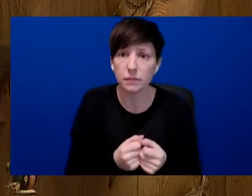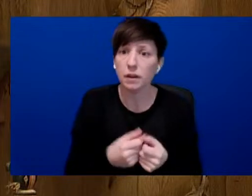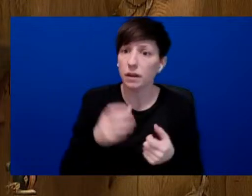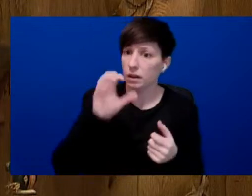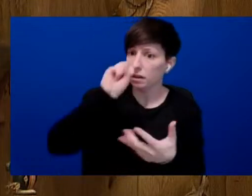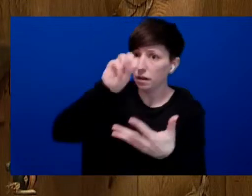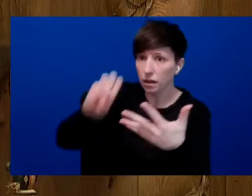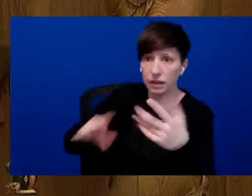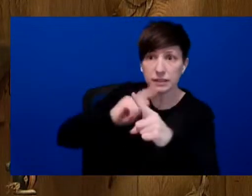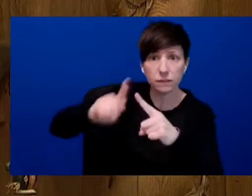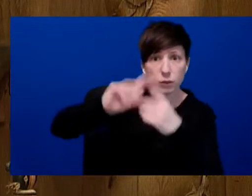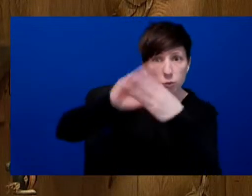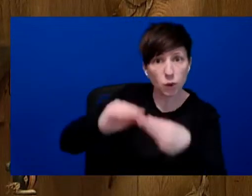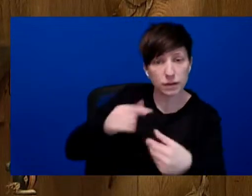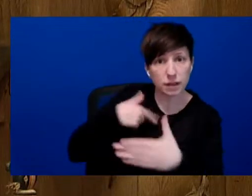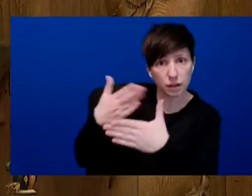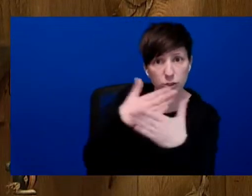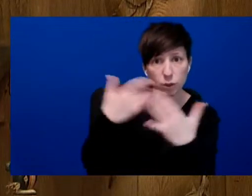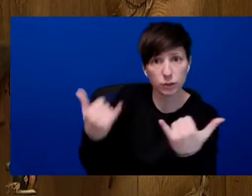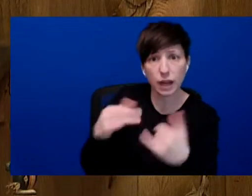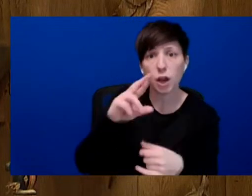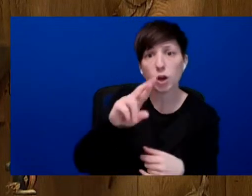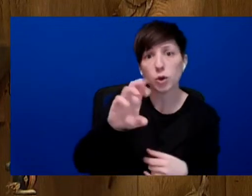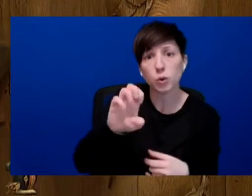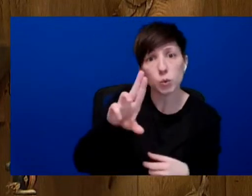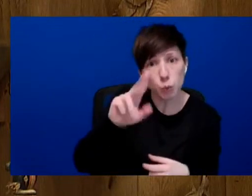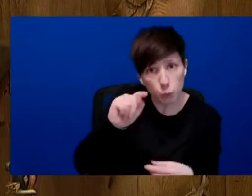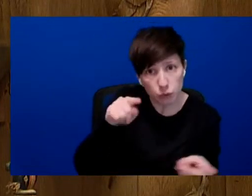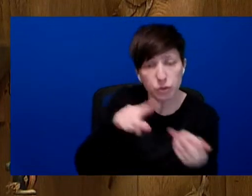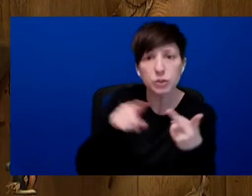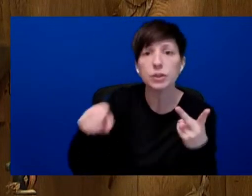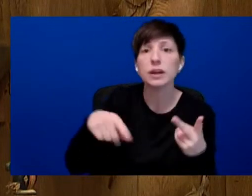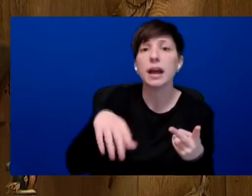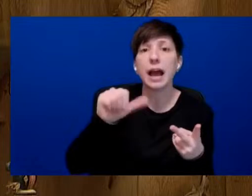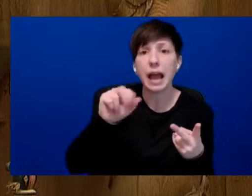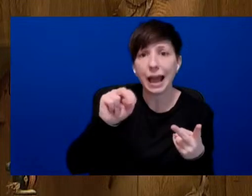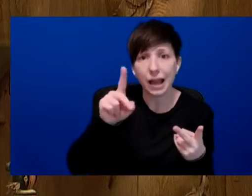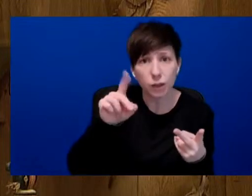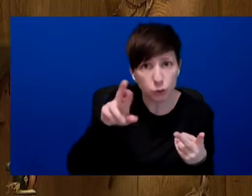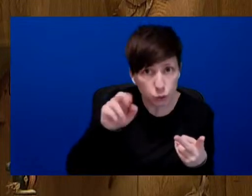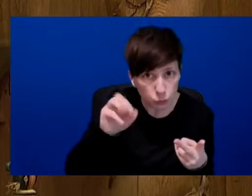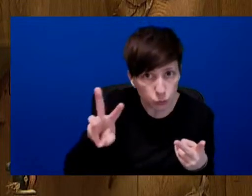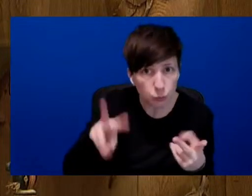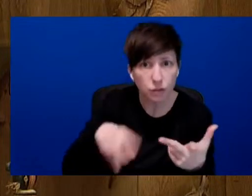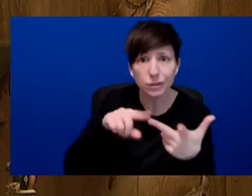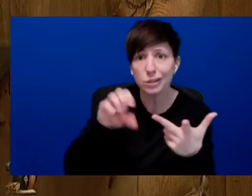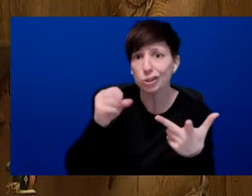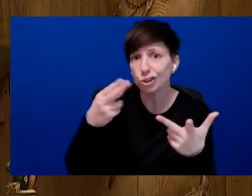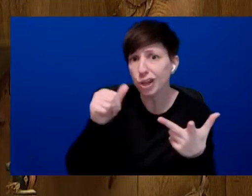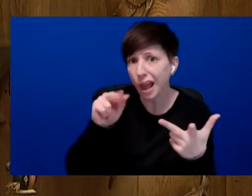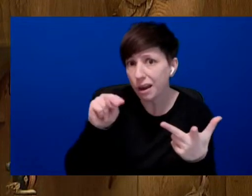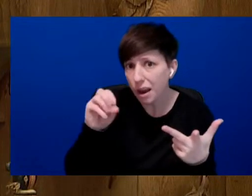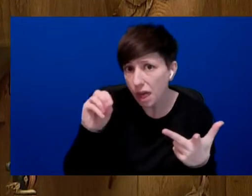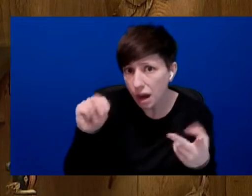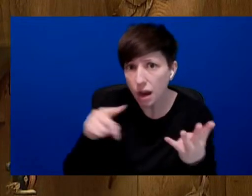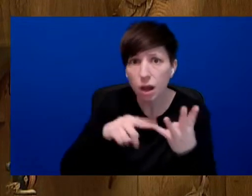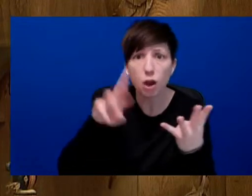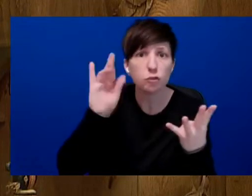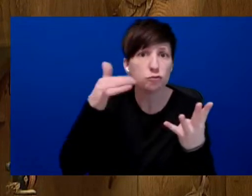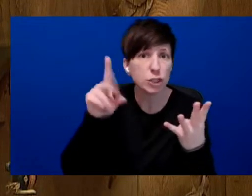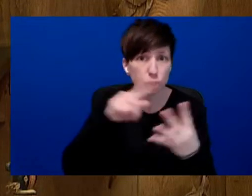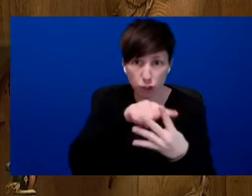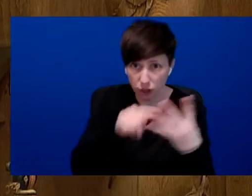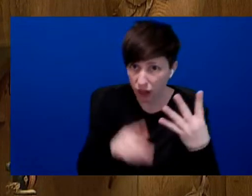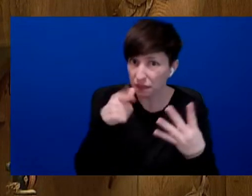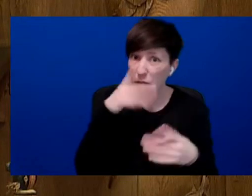today, like Ruth, Andrew, Shannon, and Richard, are left to face tough challenges alone? Or